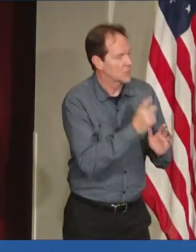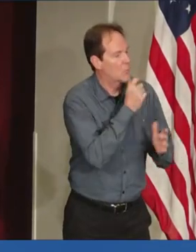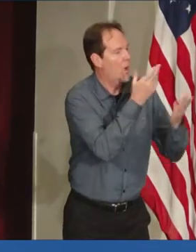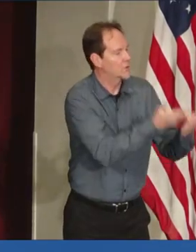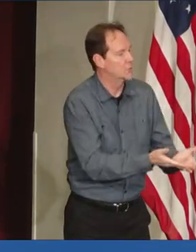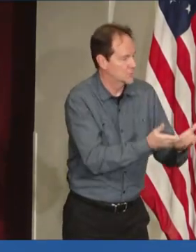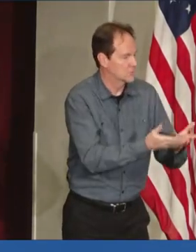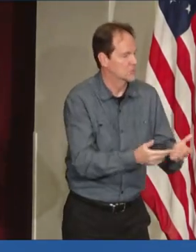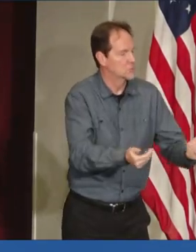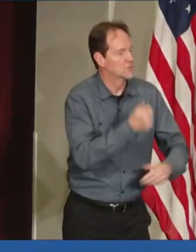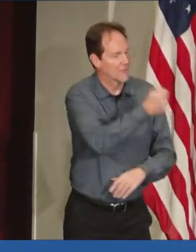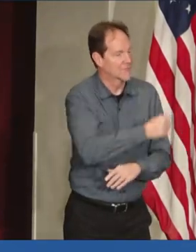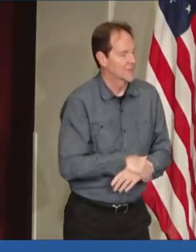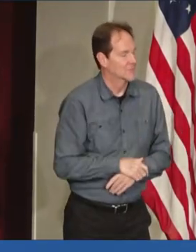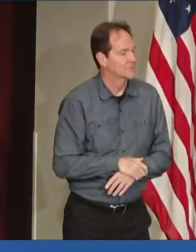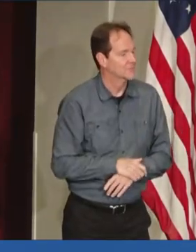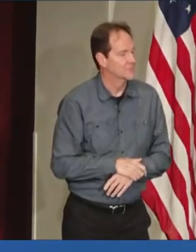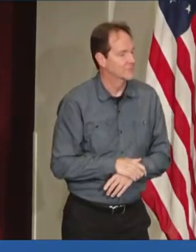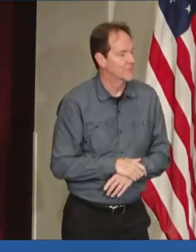are.